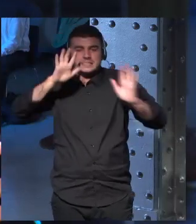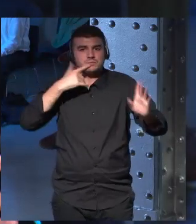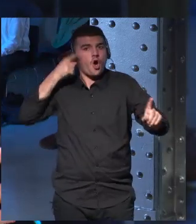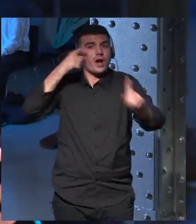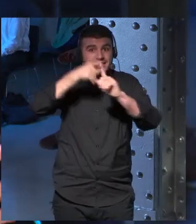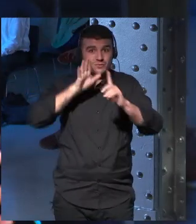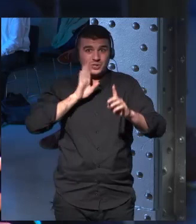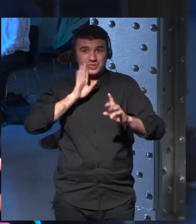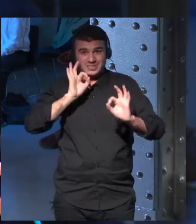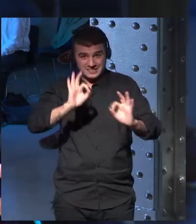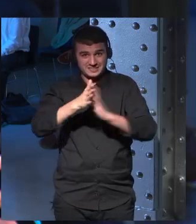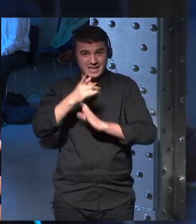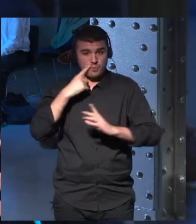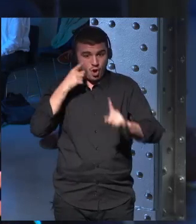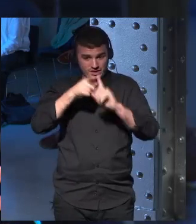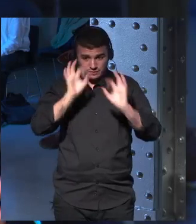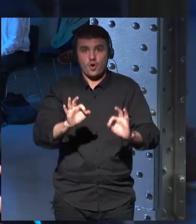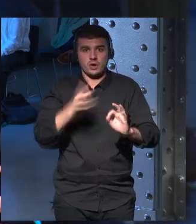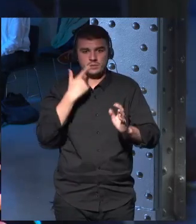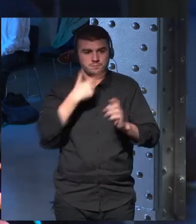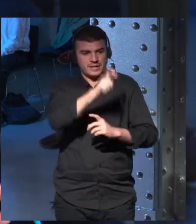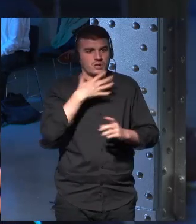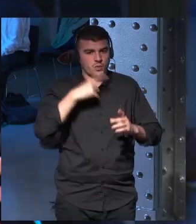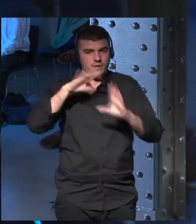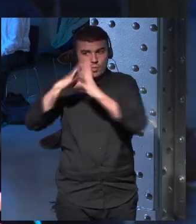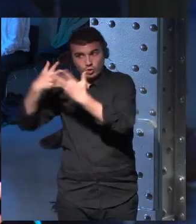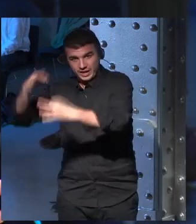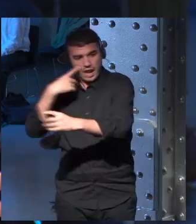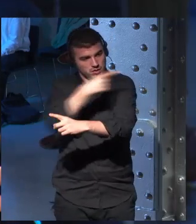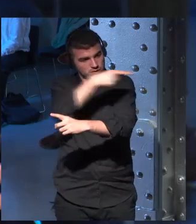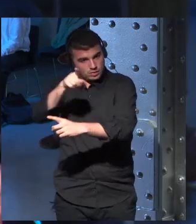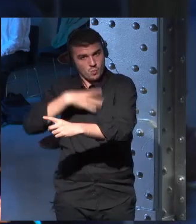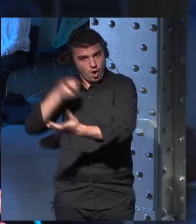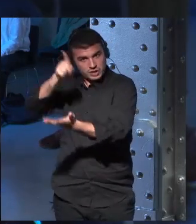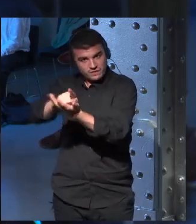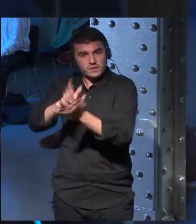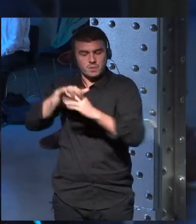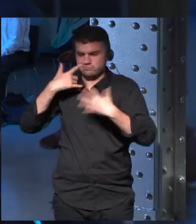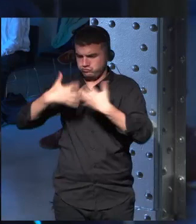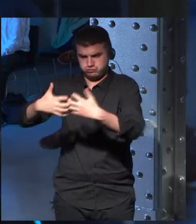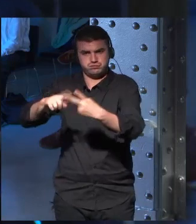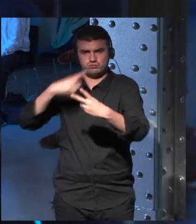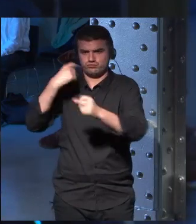goal of sending people out into the world to function, working and loving,